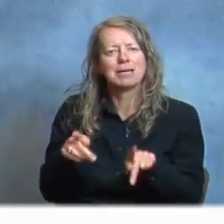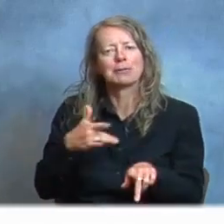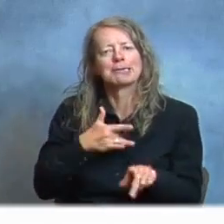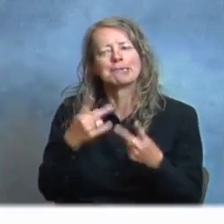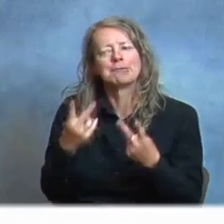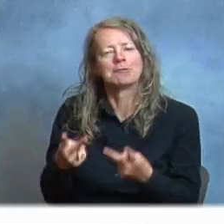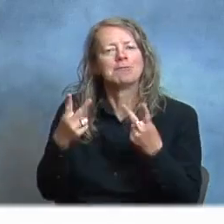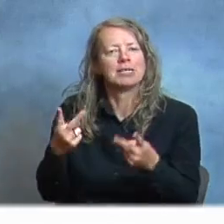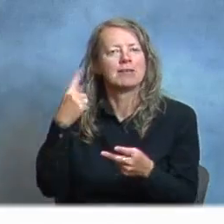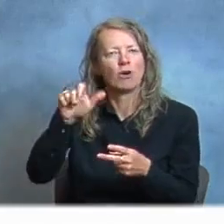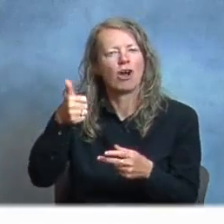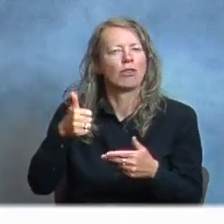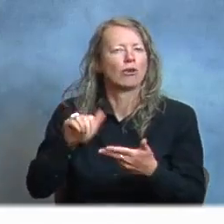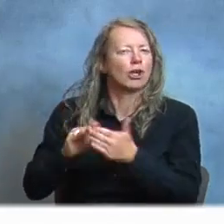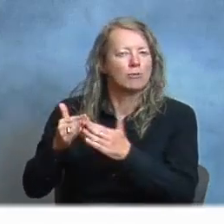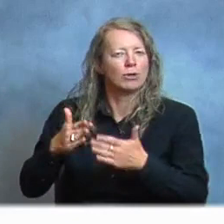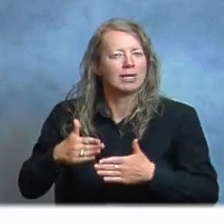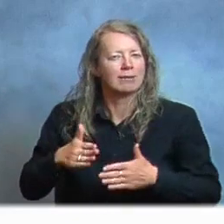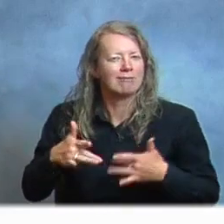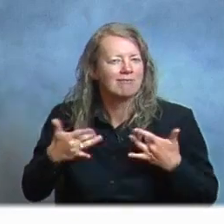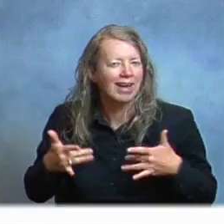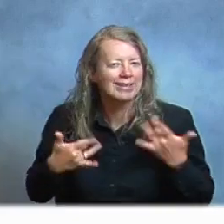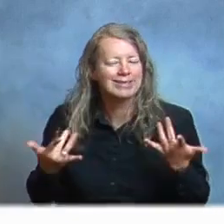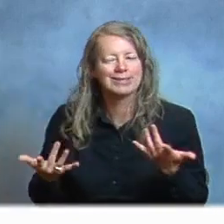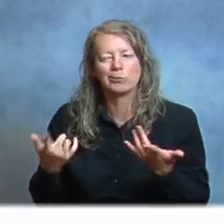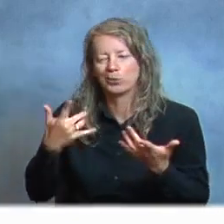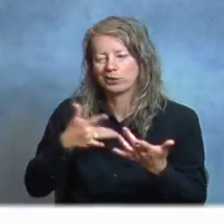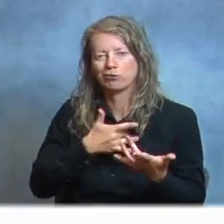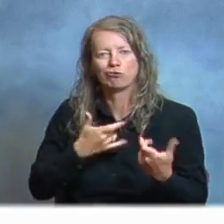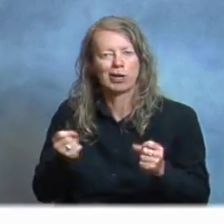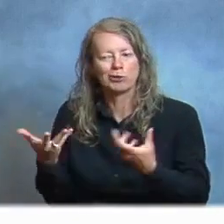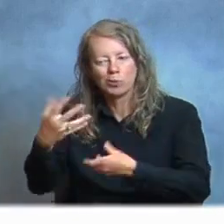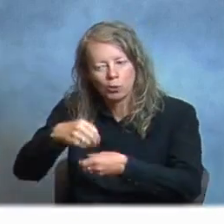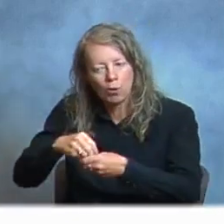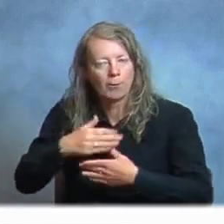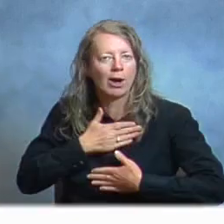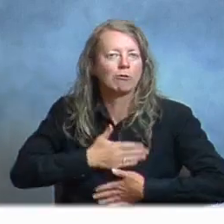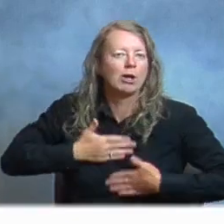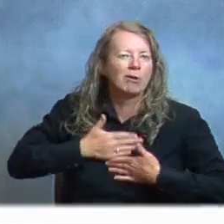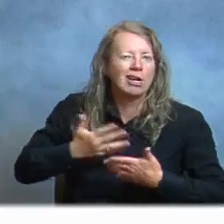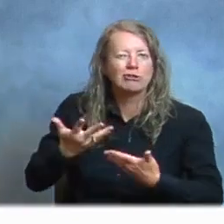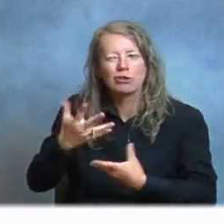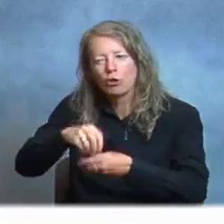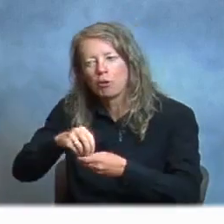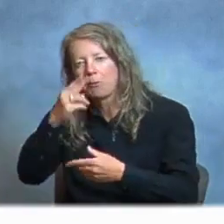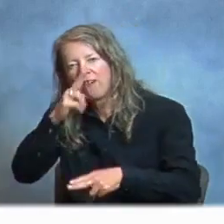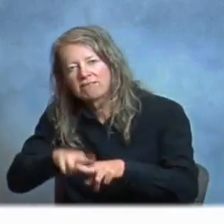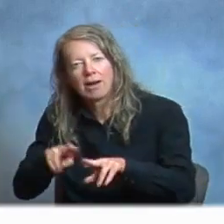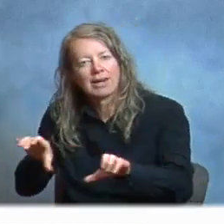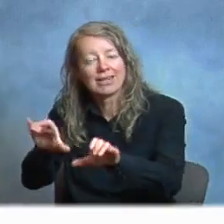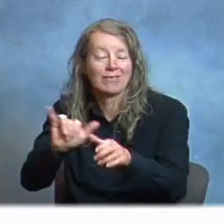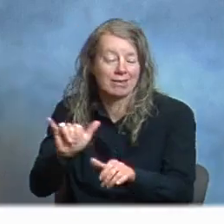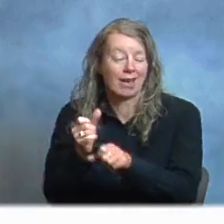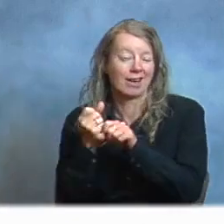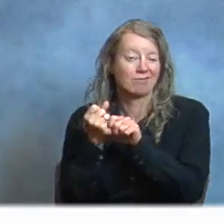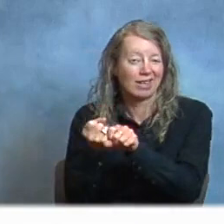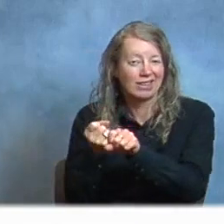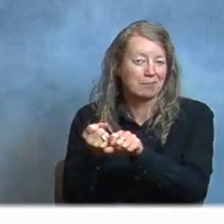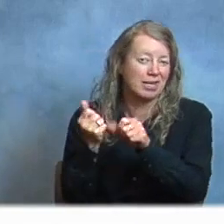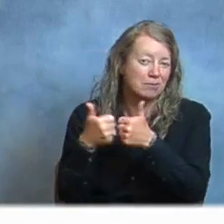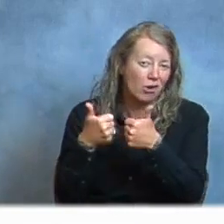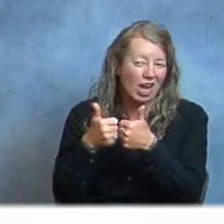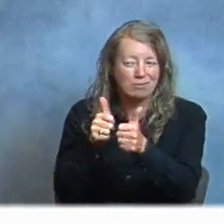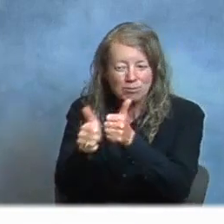individuals for other community events, and incorporating recreation and fun activities like sports in order to